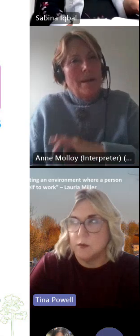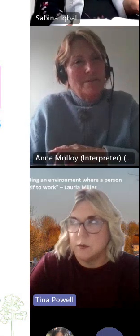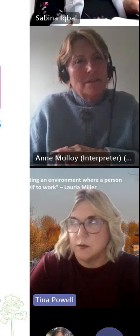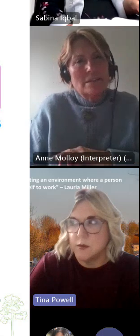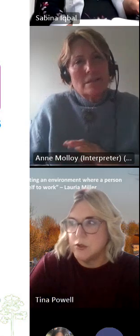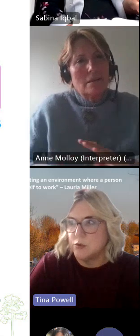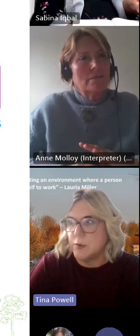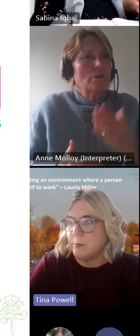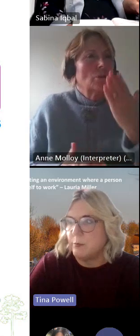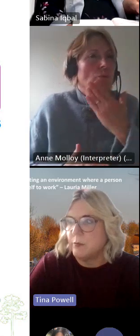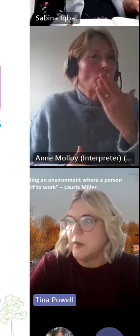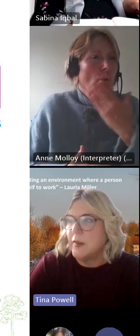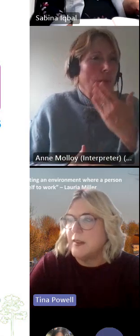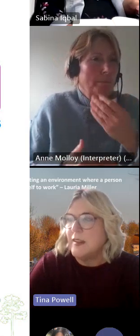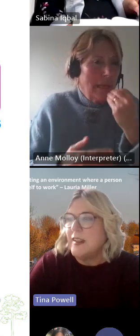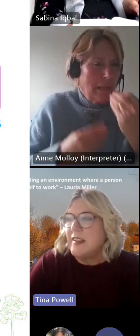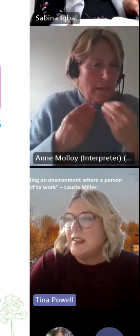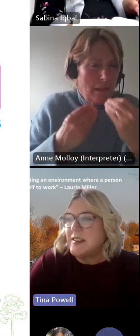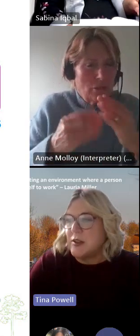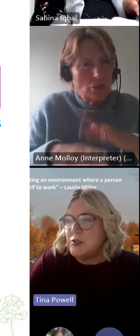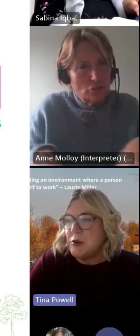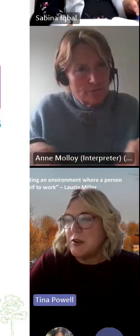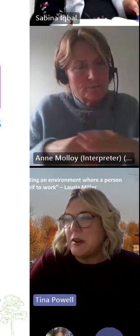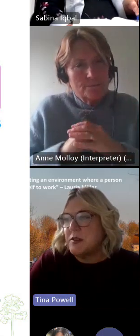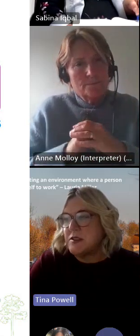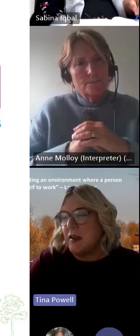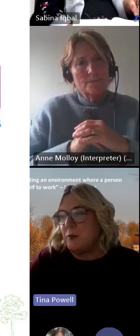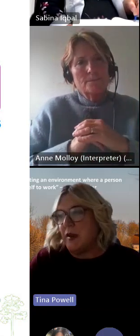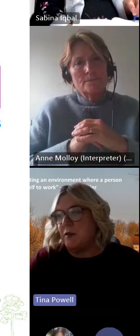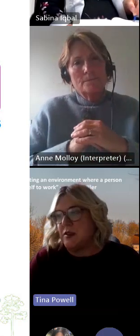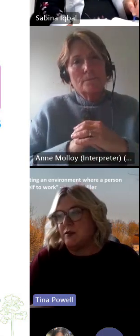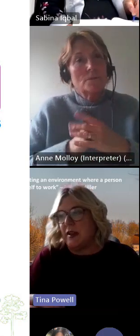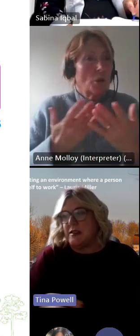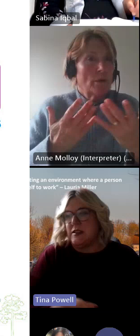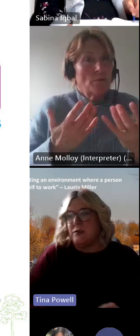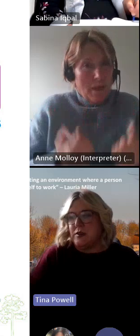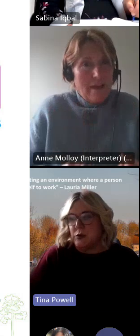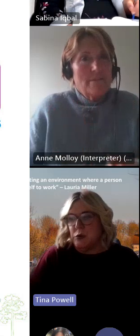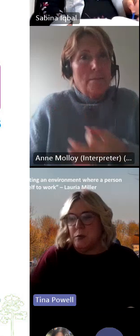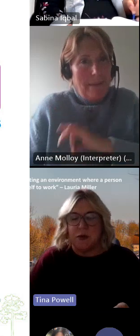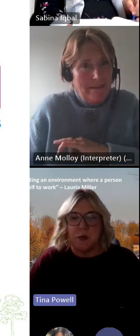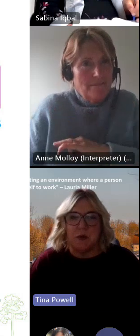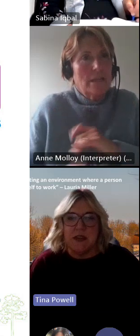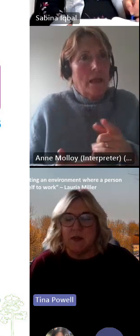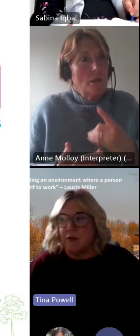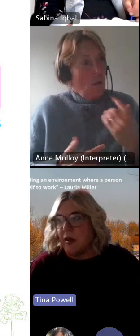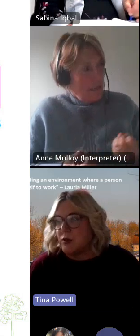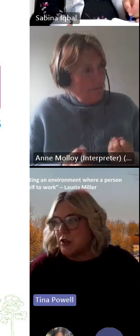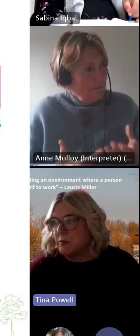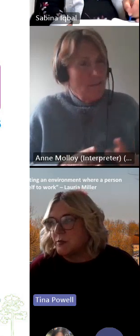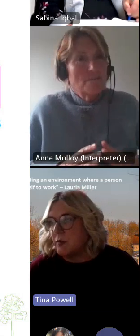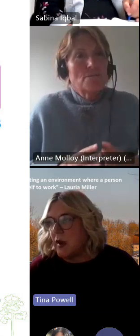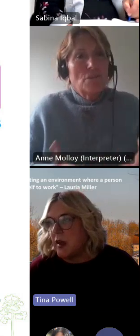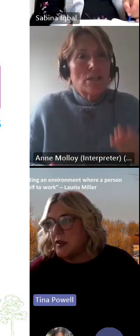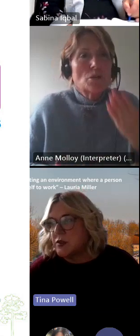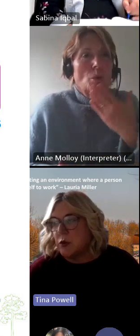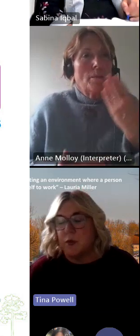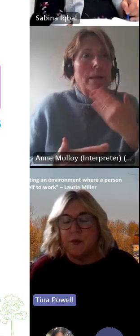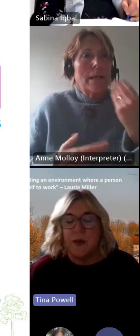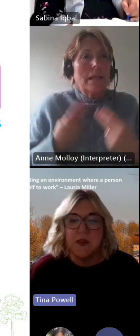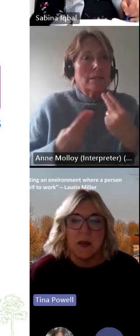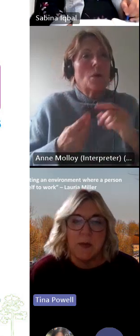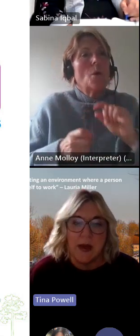meal children. So children in receipt of benefits related to free school meals will receive a voucher via